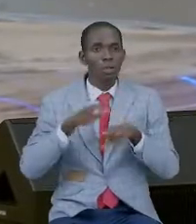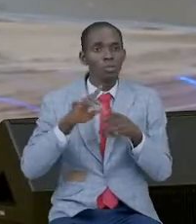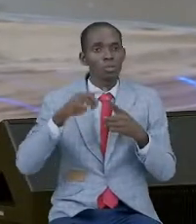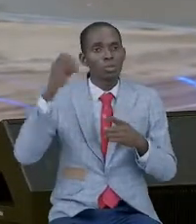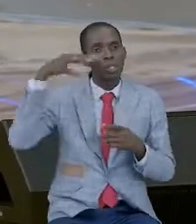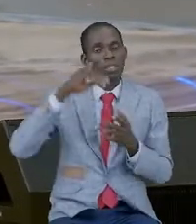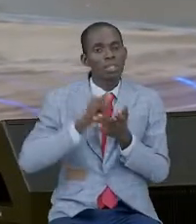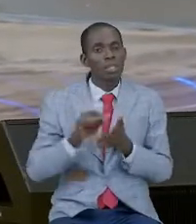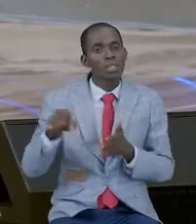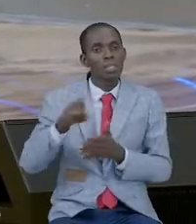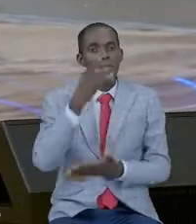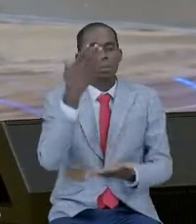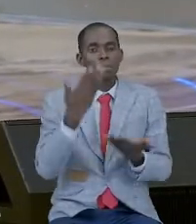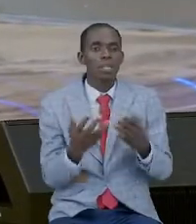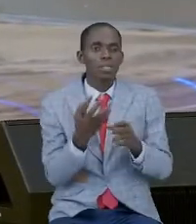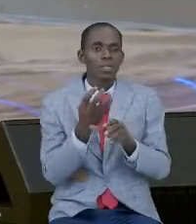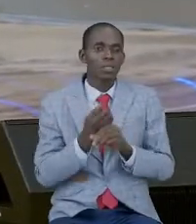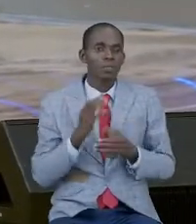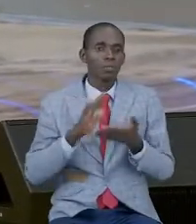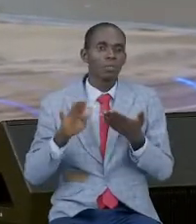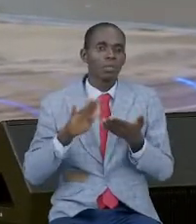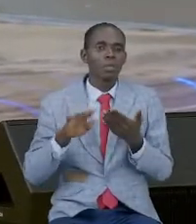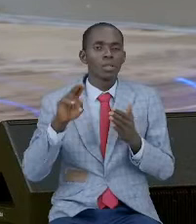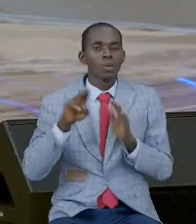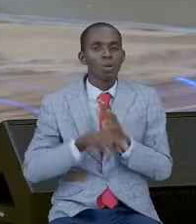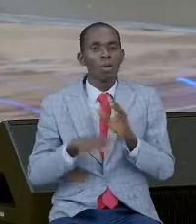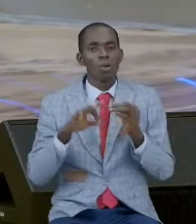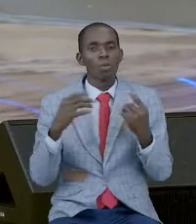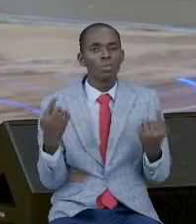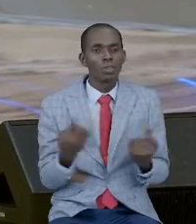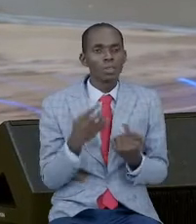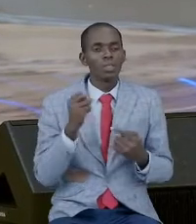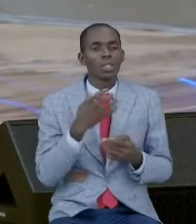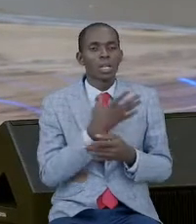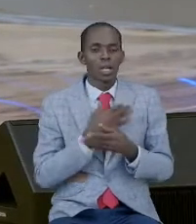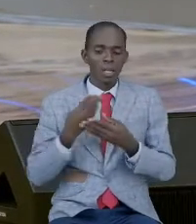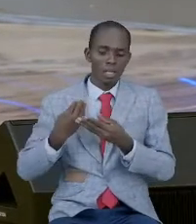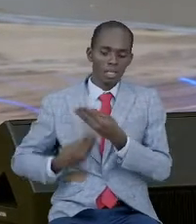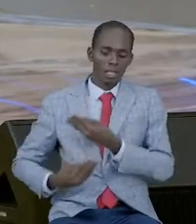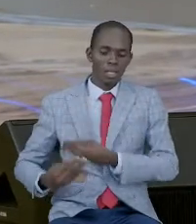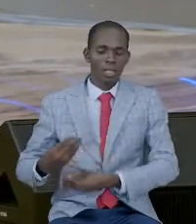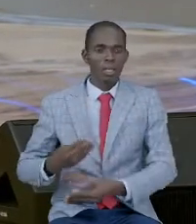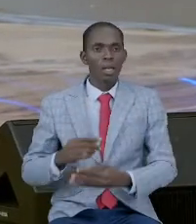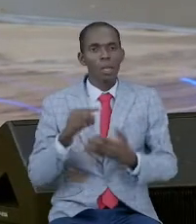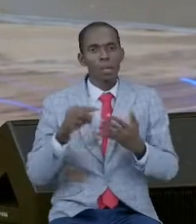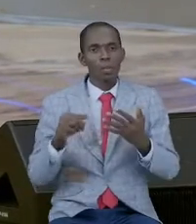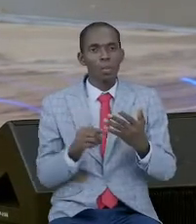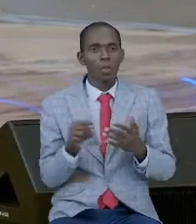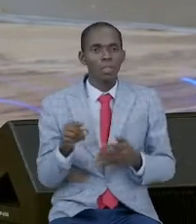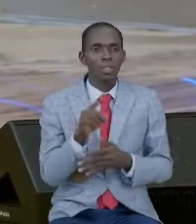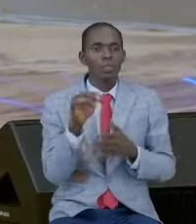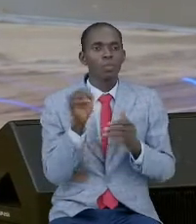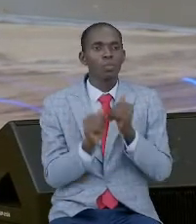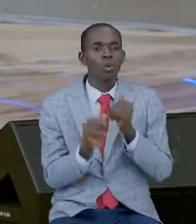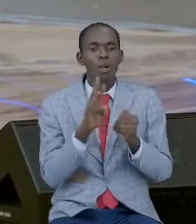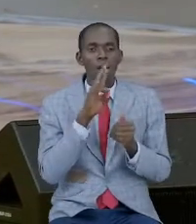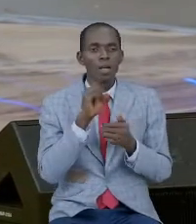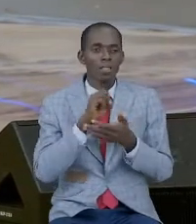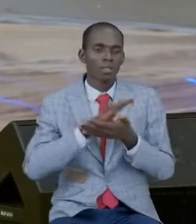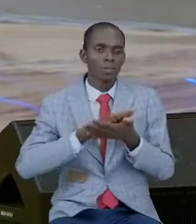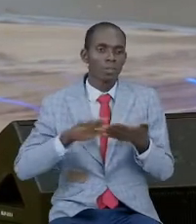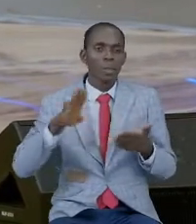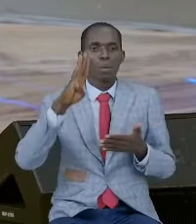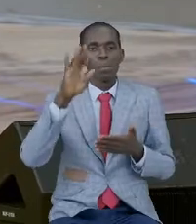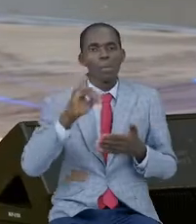sins and inheritance among them which are sanctified